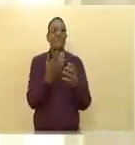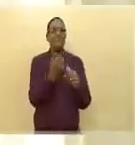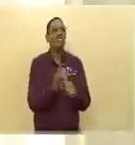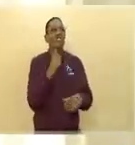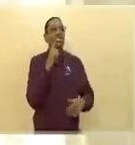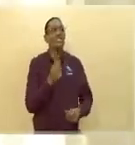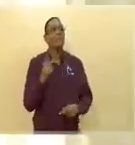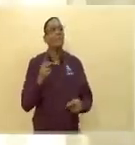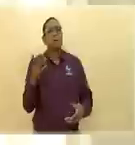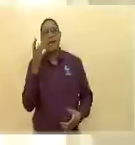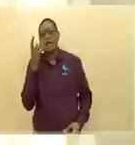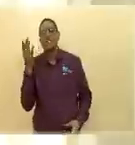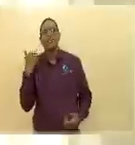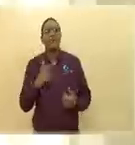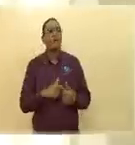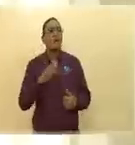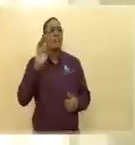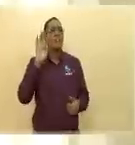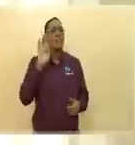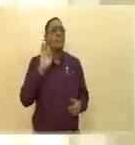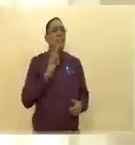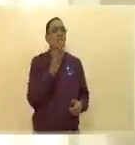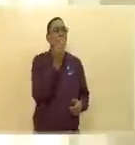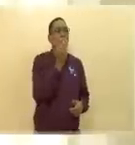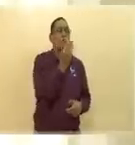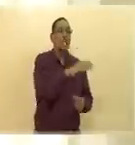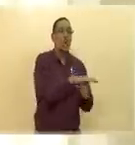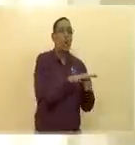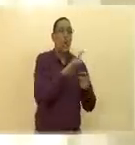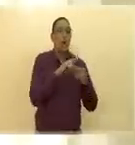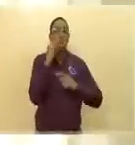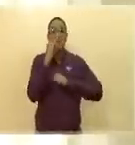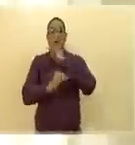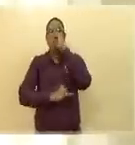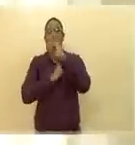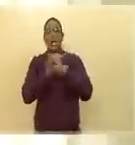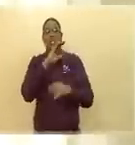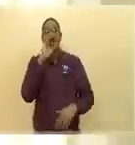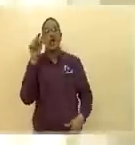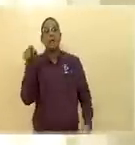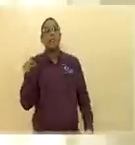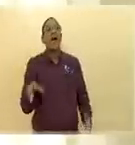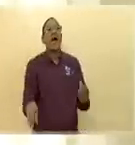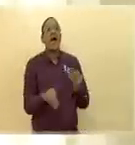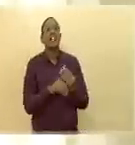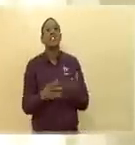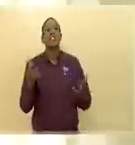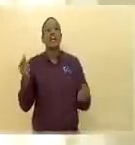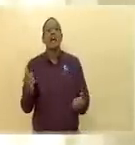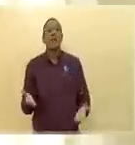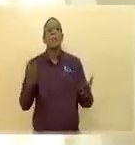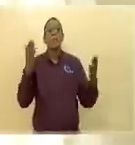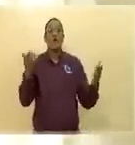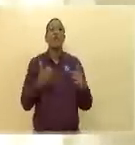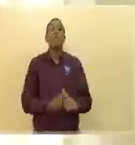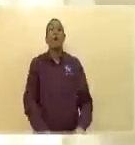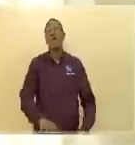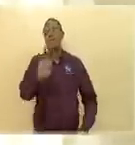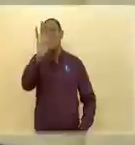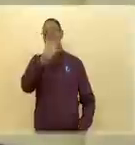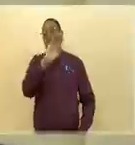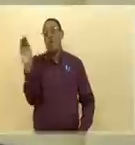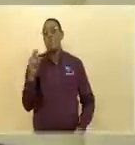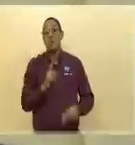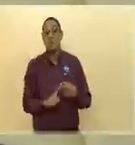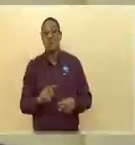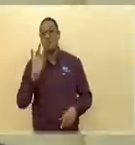expressions of interest from 14 local and international companies. They subsequently received proposals from 4 companies